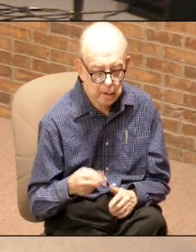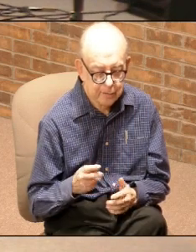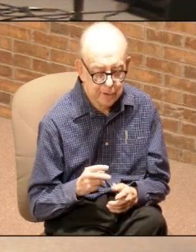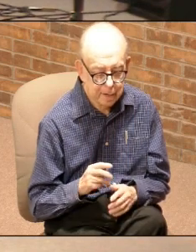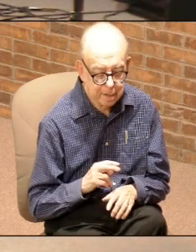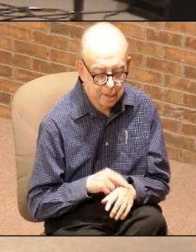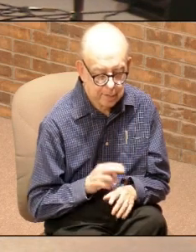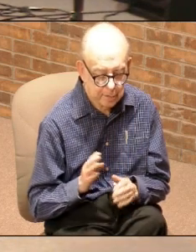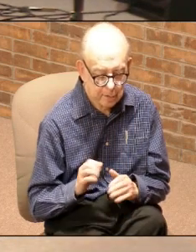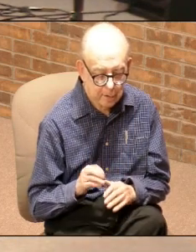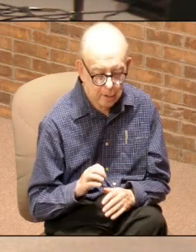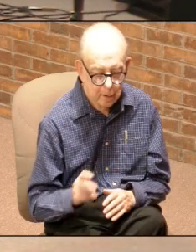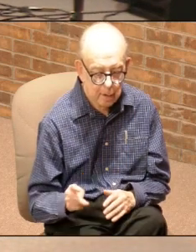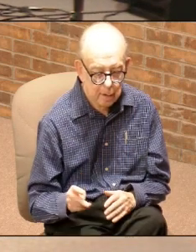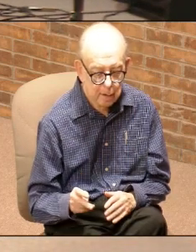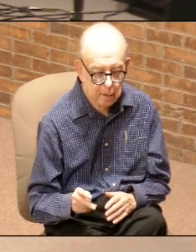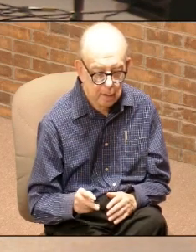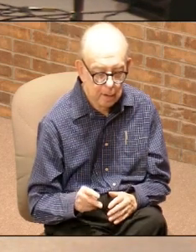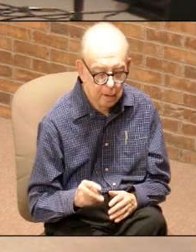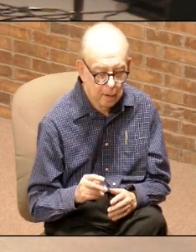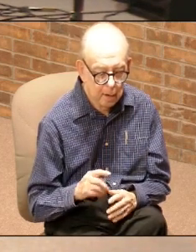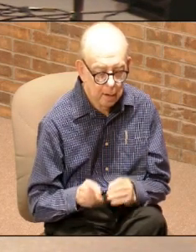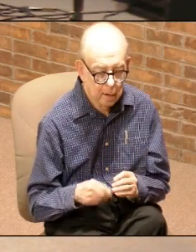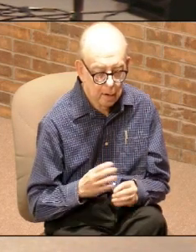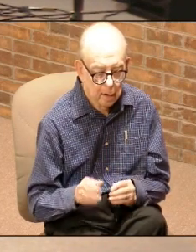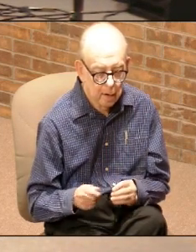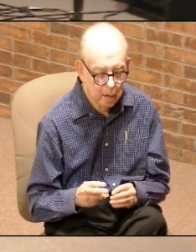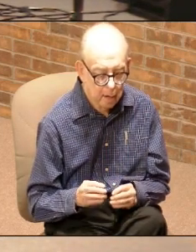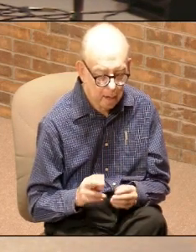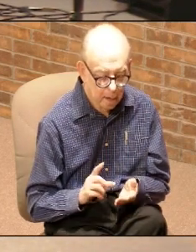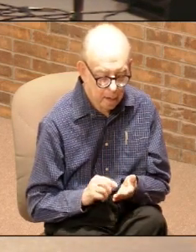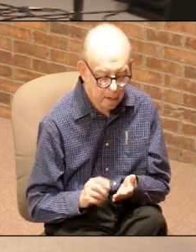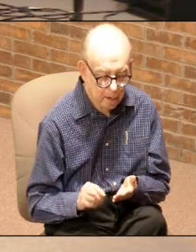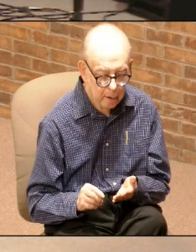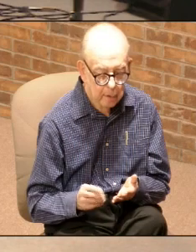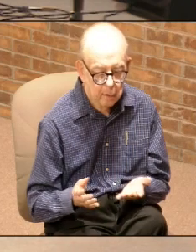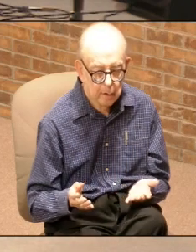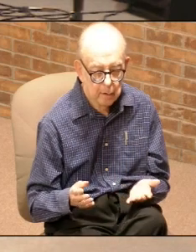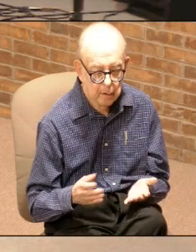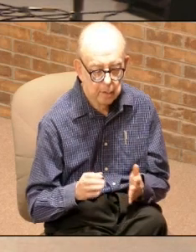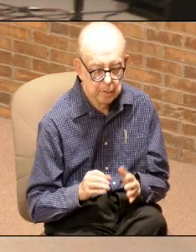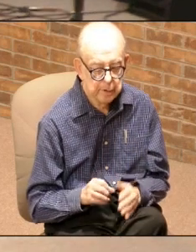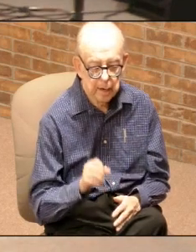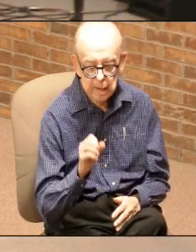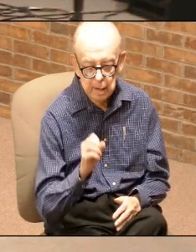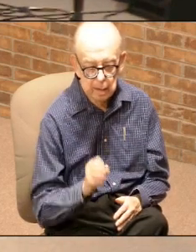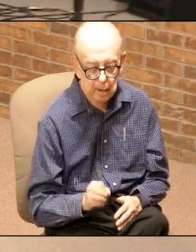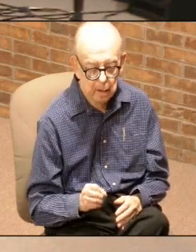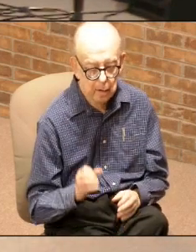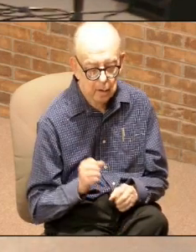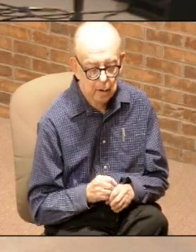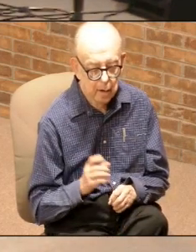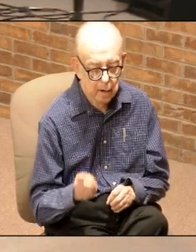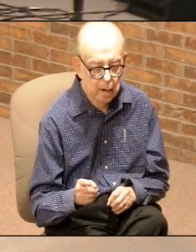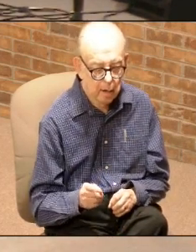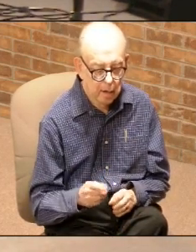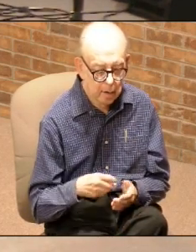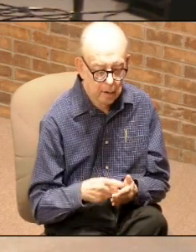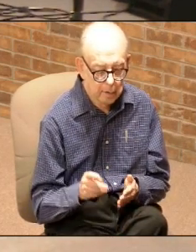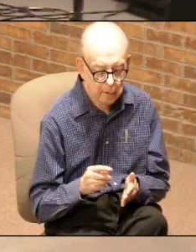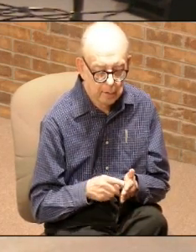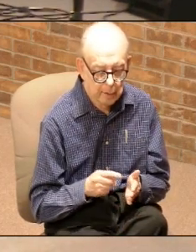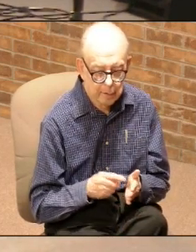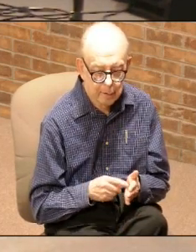National Bank. There was Citizens Bank. There was the Journal News, because I had the newspaper, and every Saturday morning I'd have to go up there to pay my